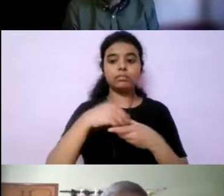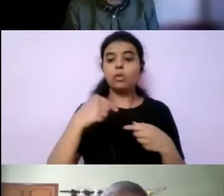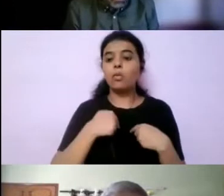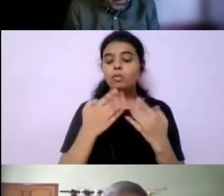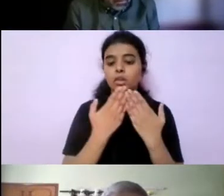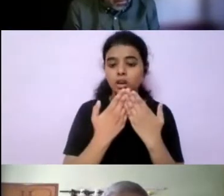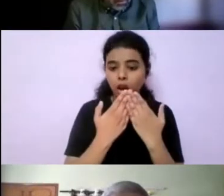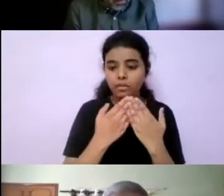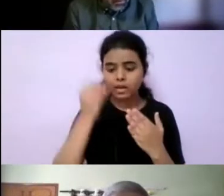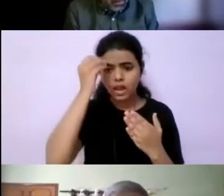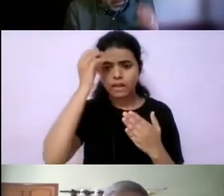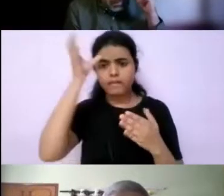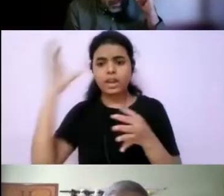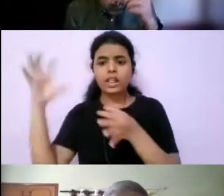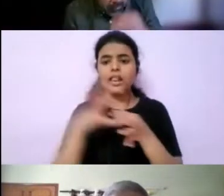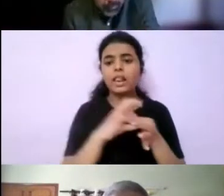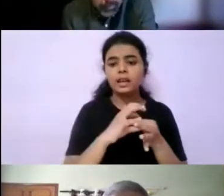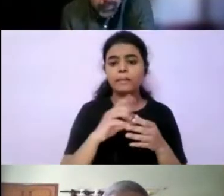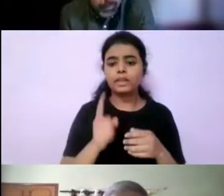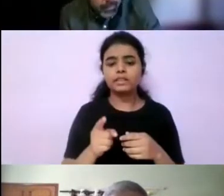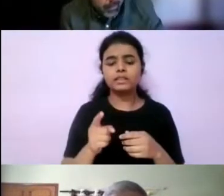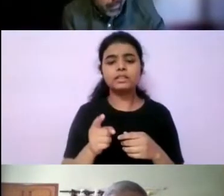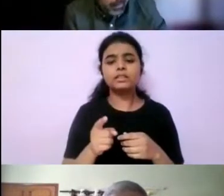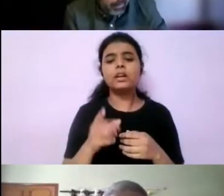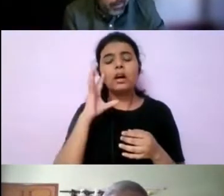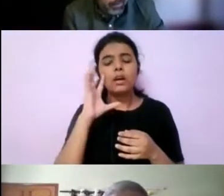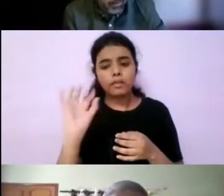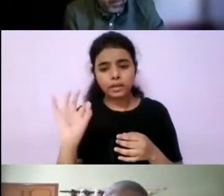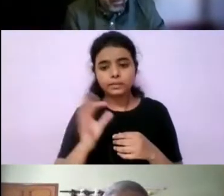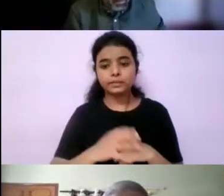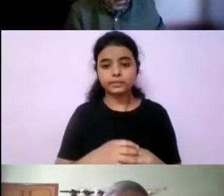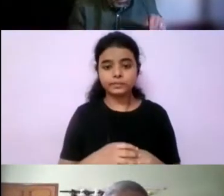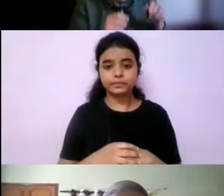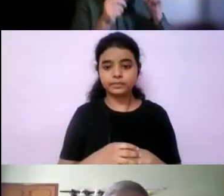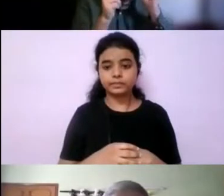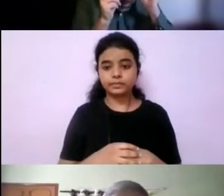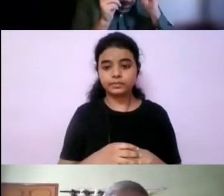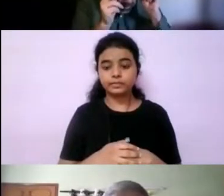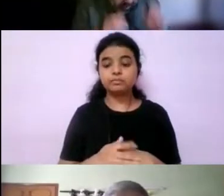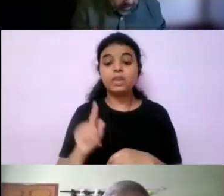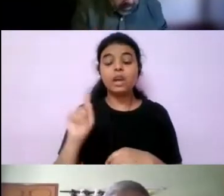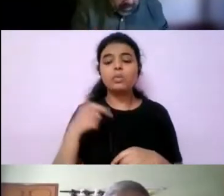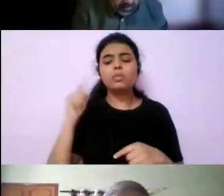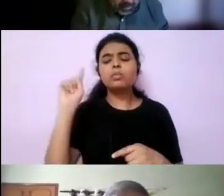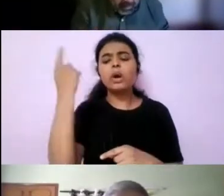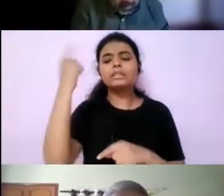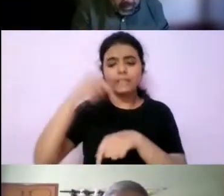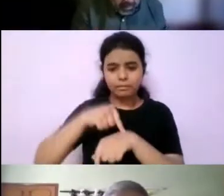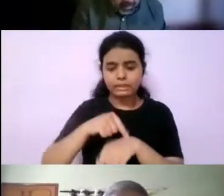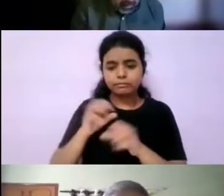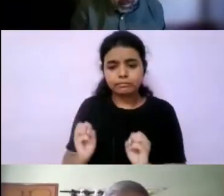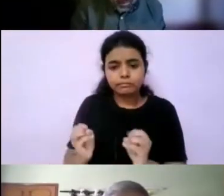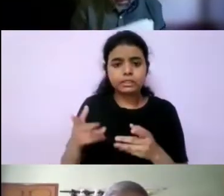consciousness. In fact, when we first voiced our intention of setting up